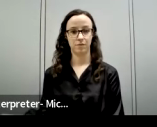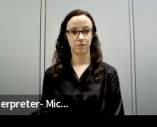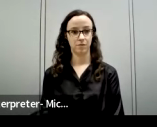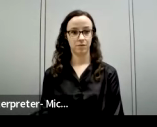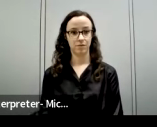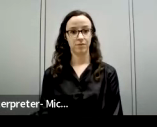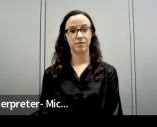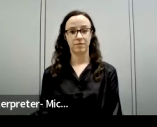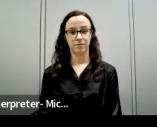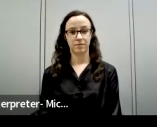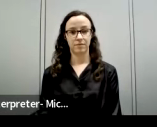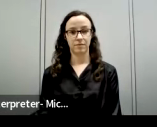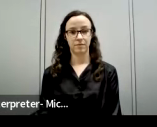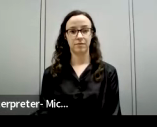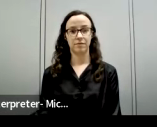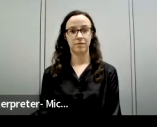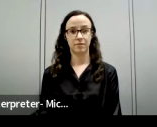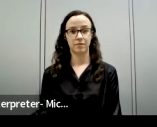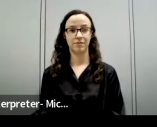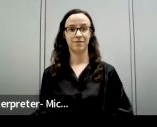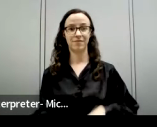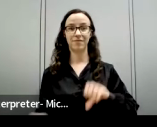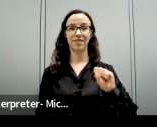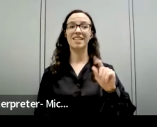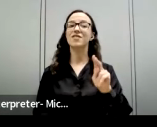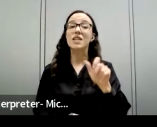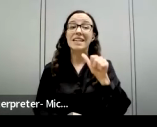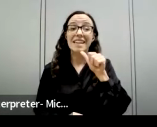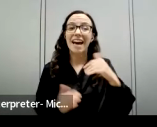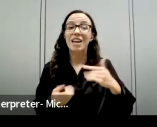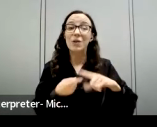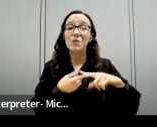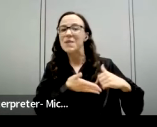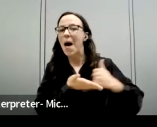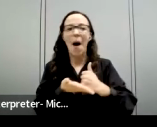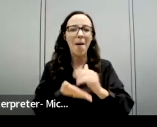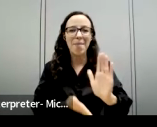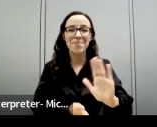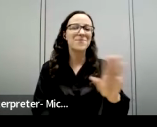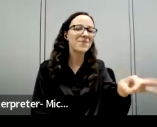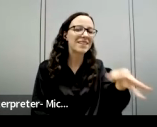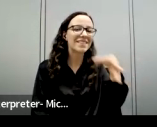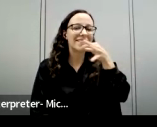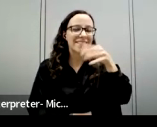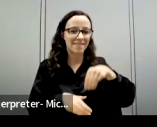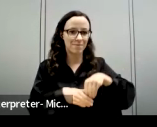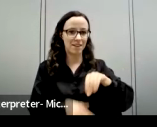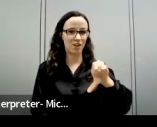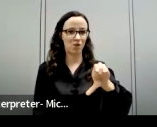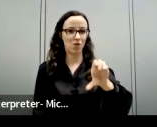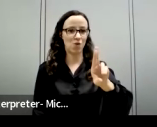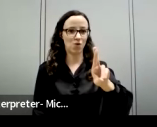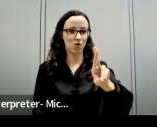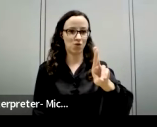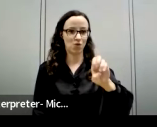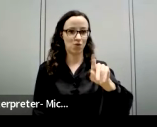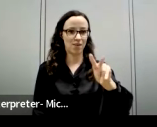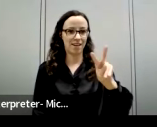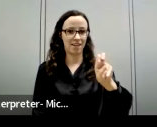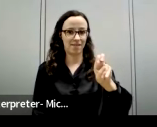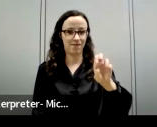Okay. Yeah, and Cristal's not just here helping. She's an expert in Creative Commons because she finished the course. So she's